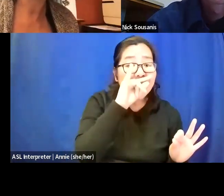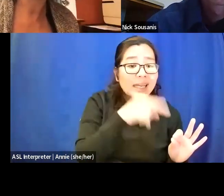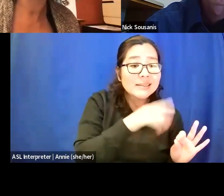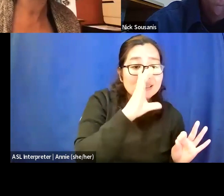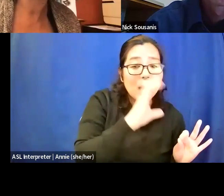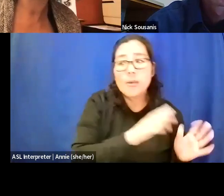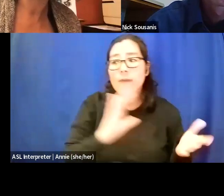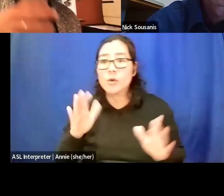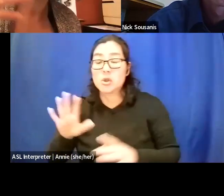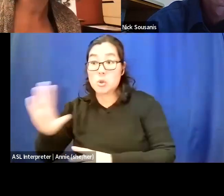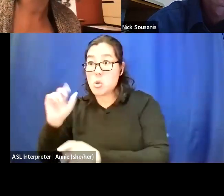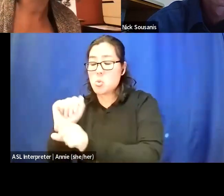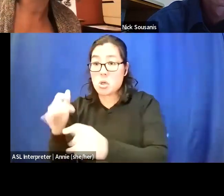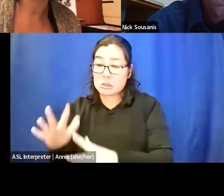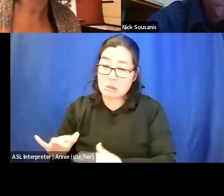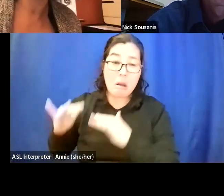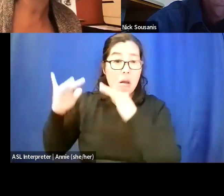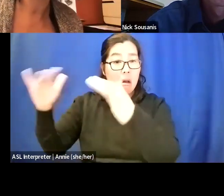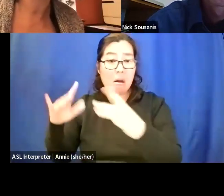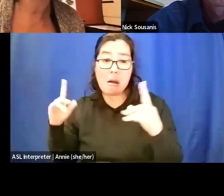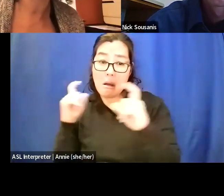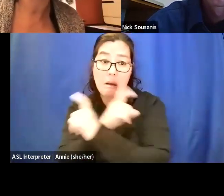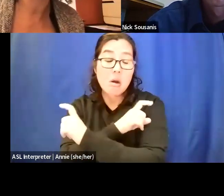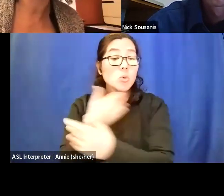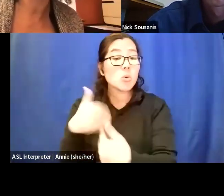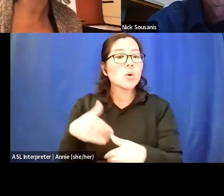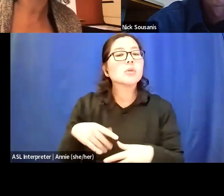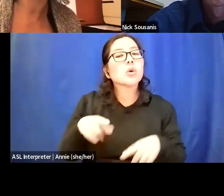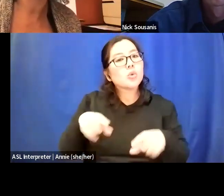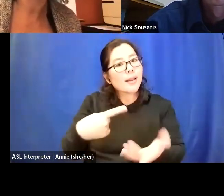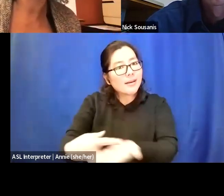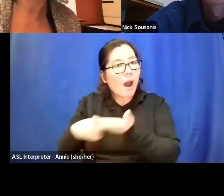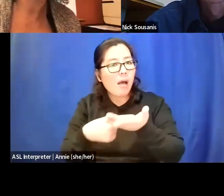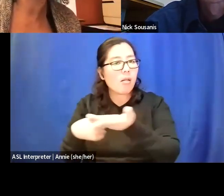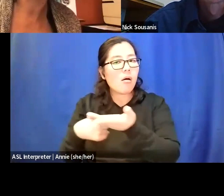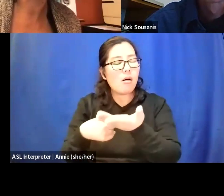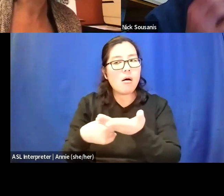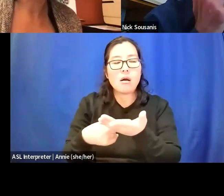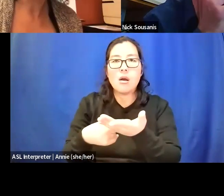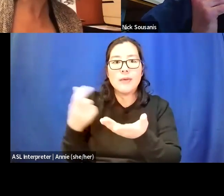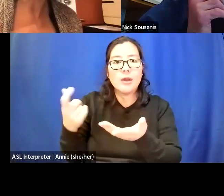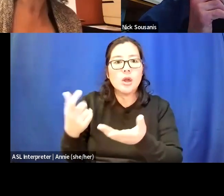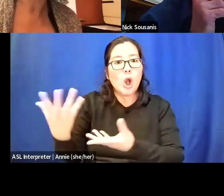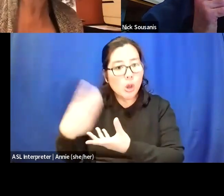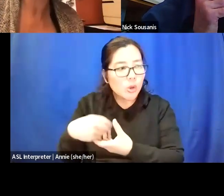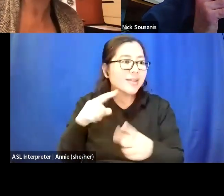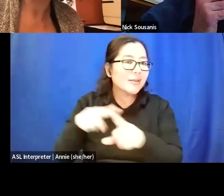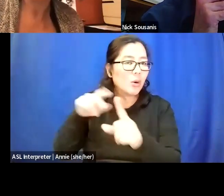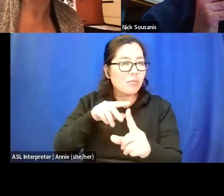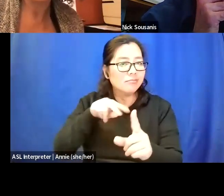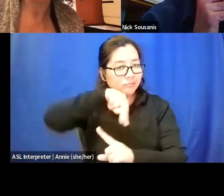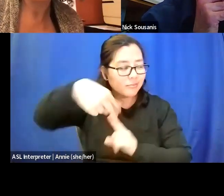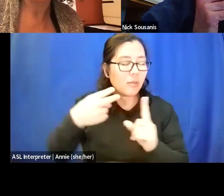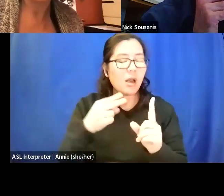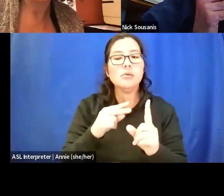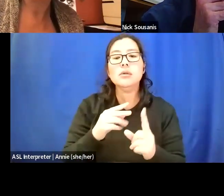had seen in some of the earlier sort of dialogues we were encouraging tied to this conversation of like, well, some things